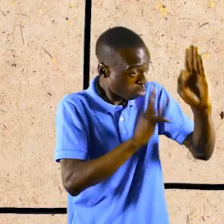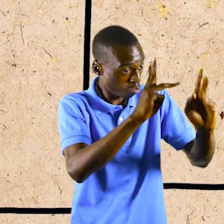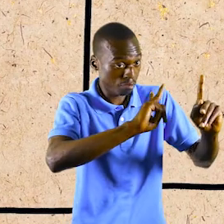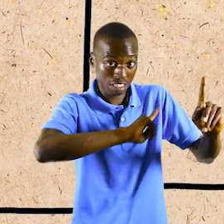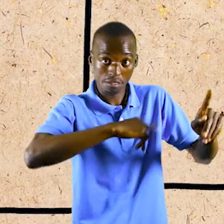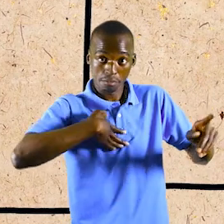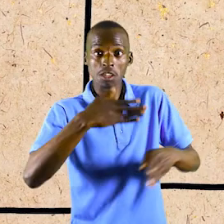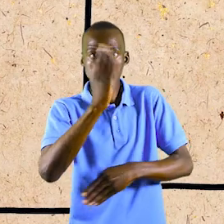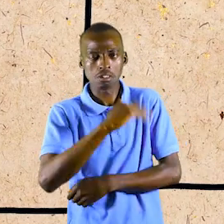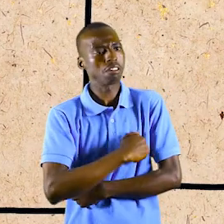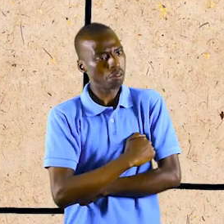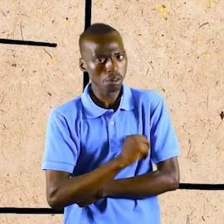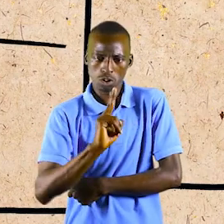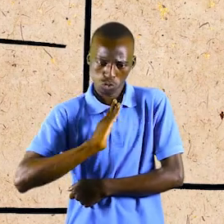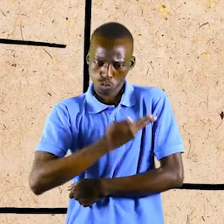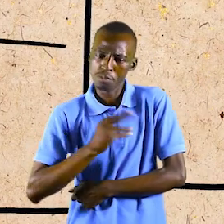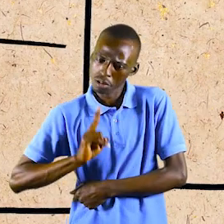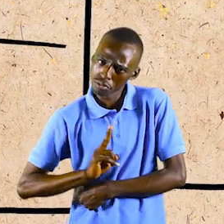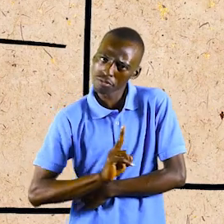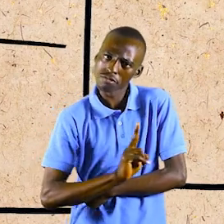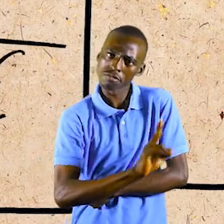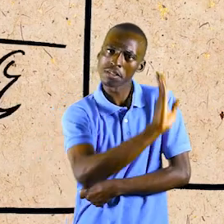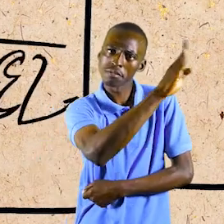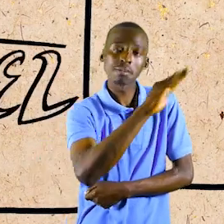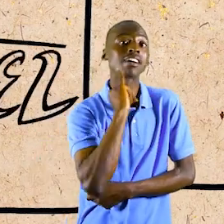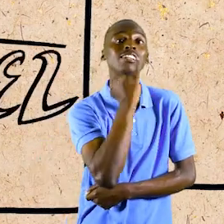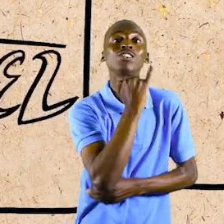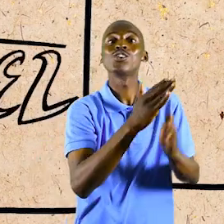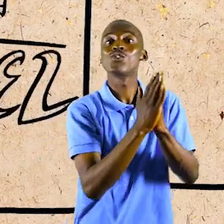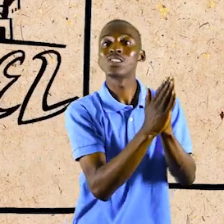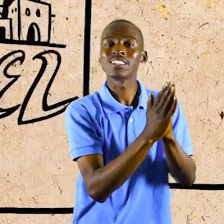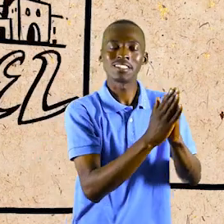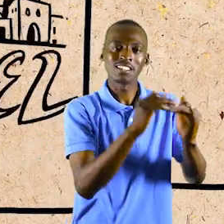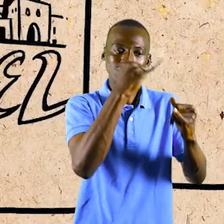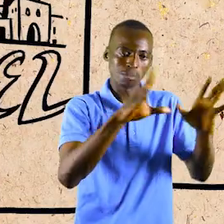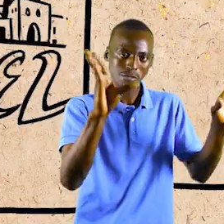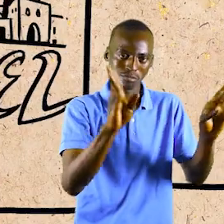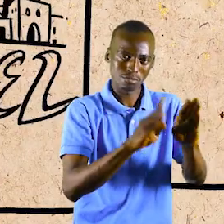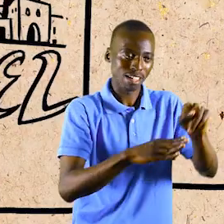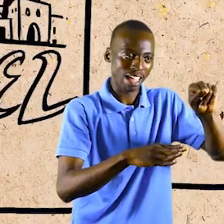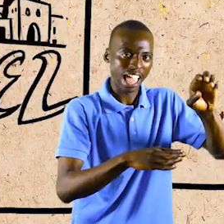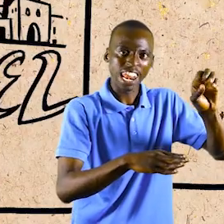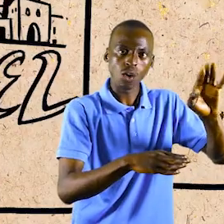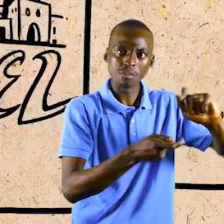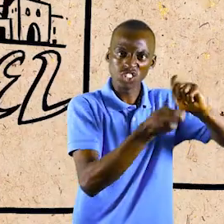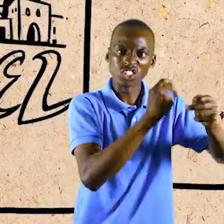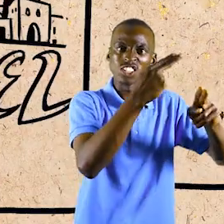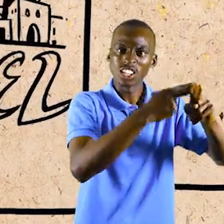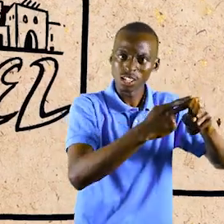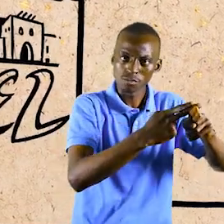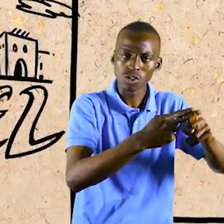become my God." And so the two of them return to Israel together. And the chapter concludes with Naomi changing her name